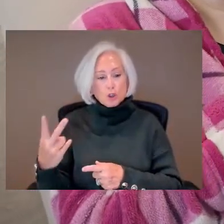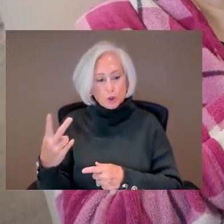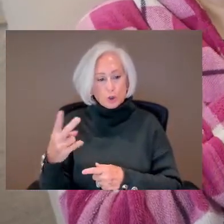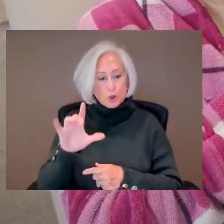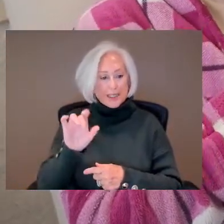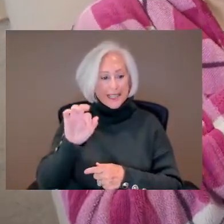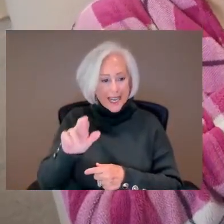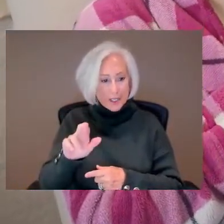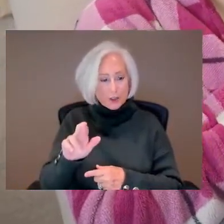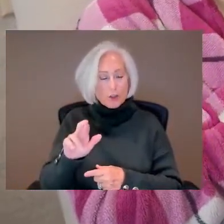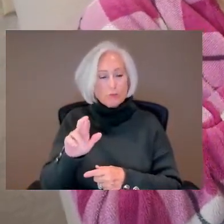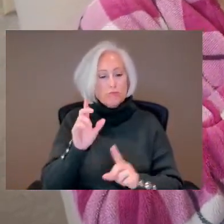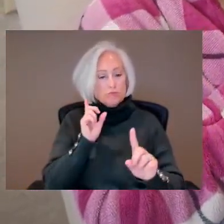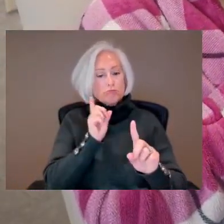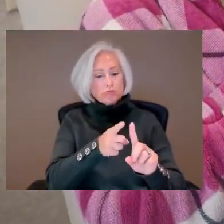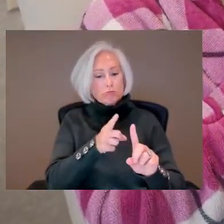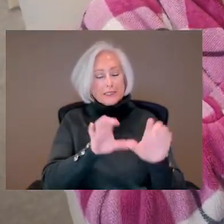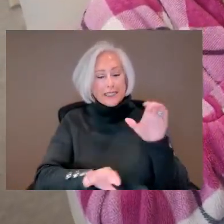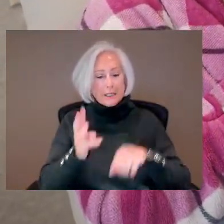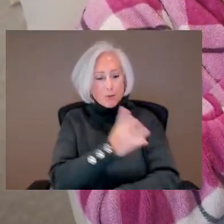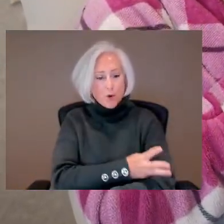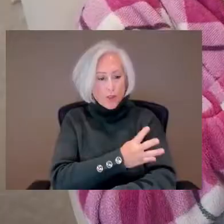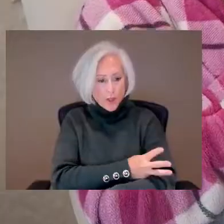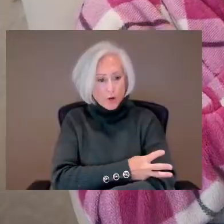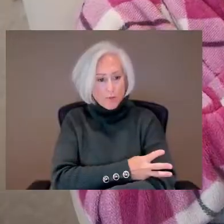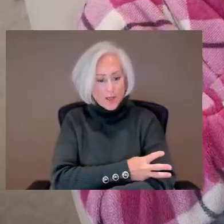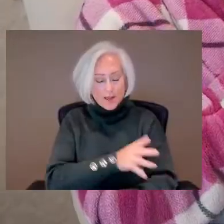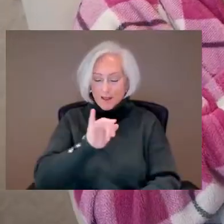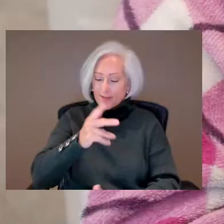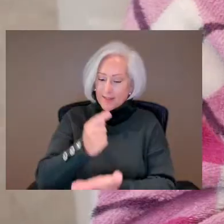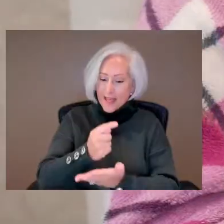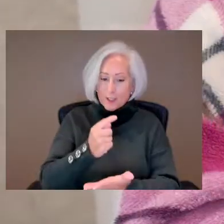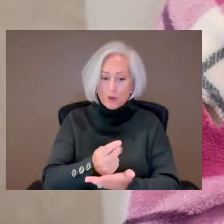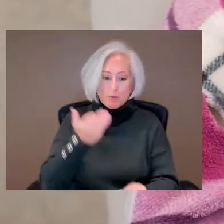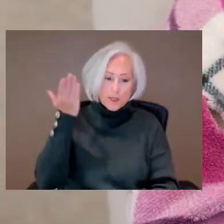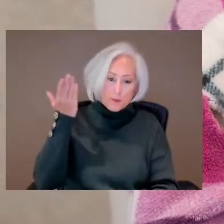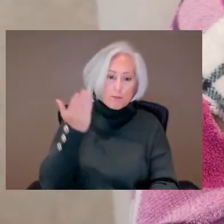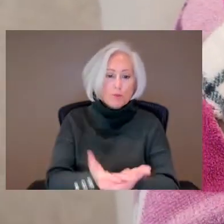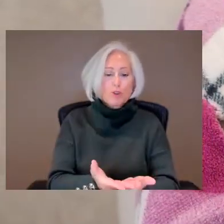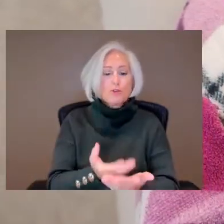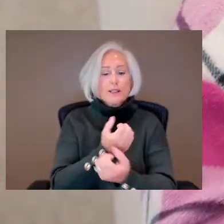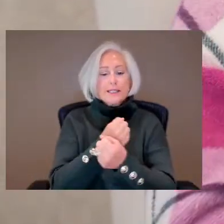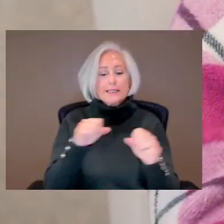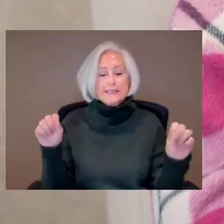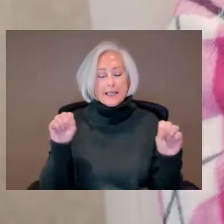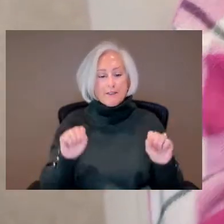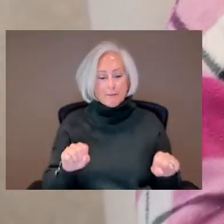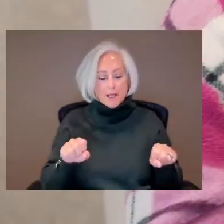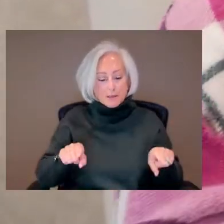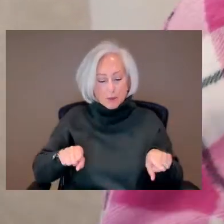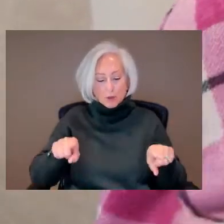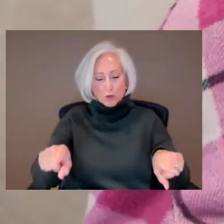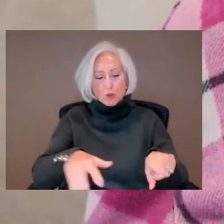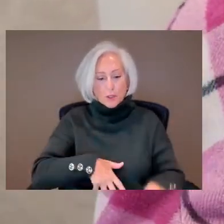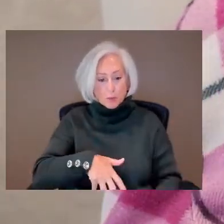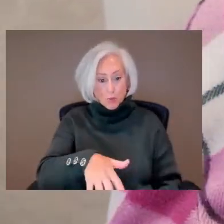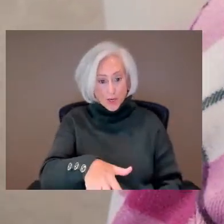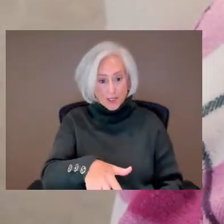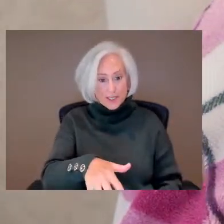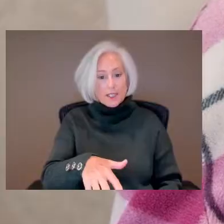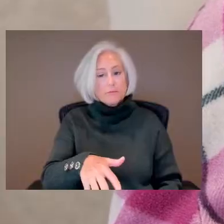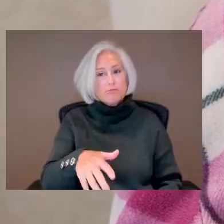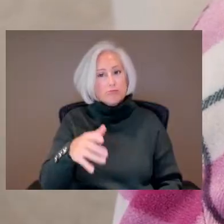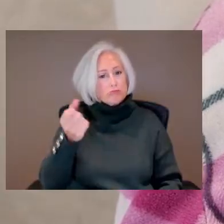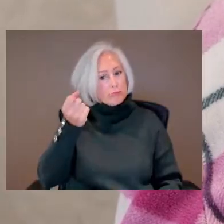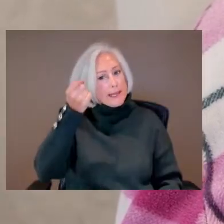give chemotherapy, which is a treatment that has been proven to be as safe as possible during pregnancy, made a lot of sense. In